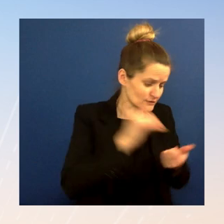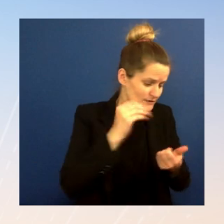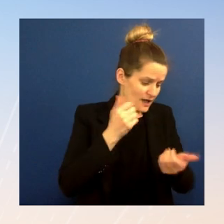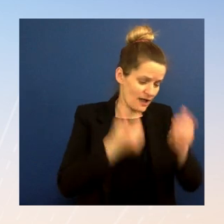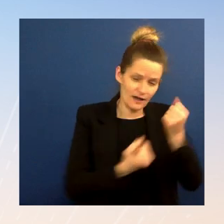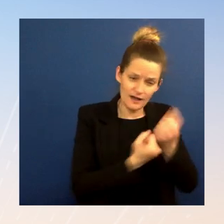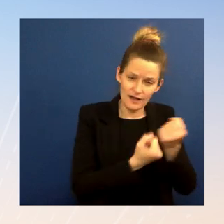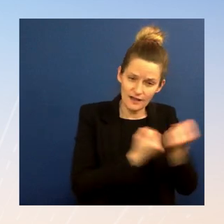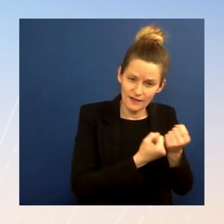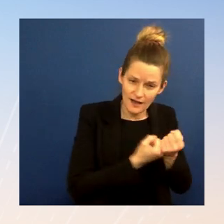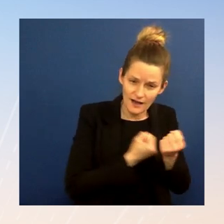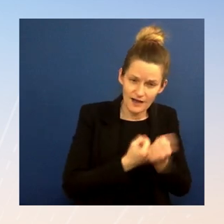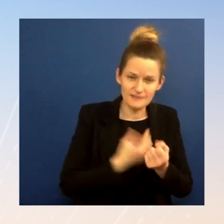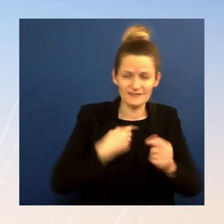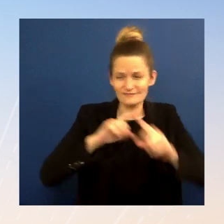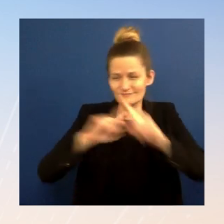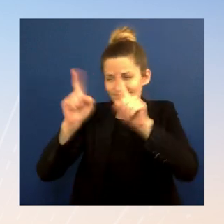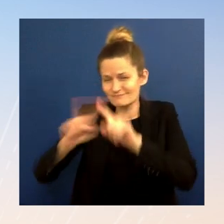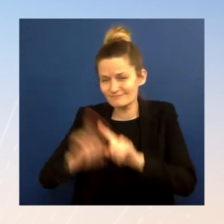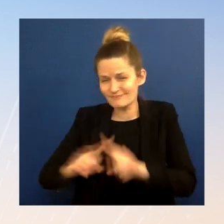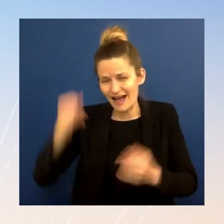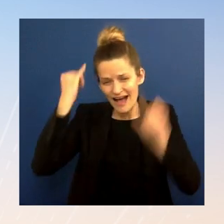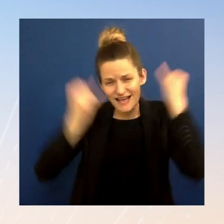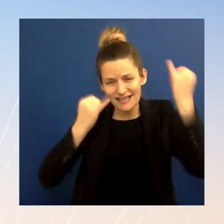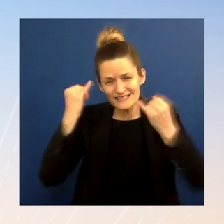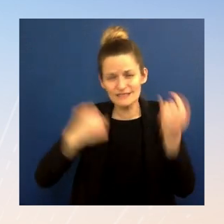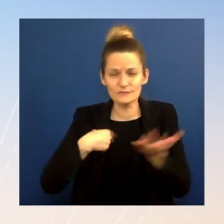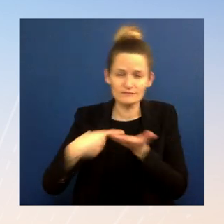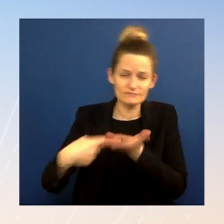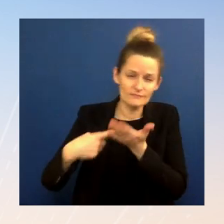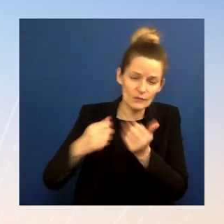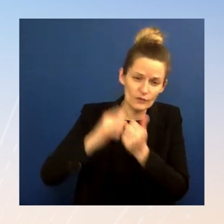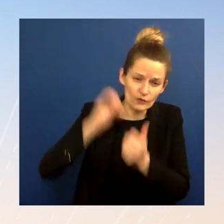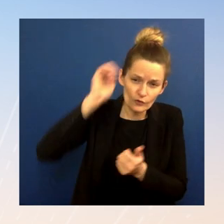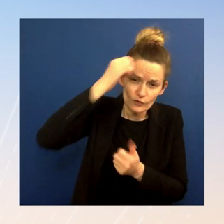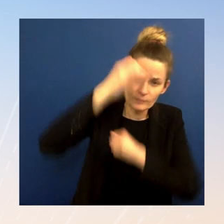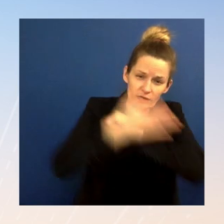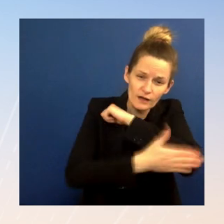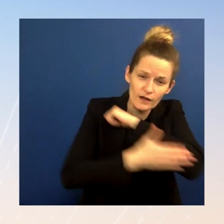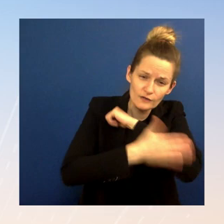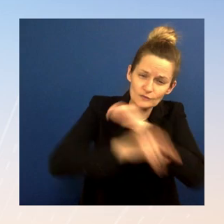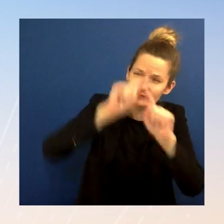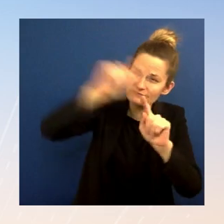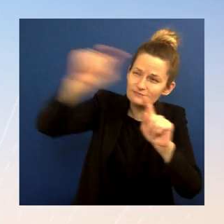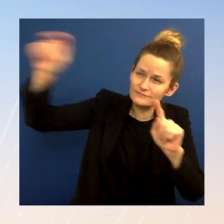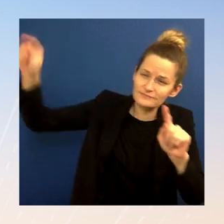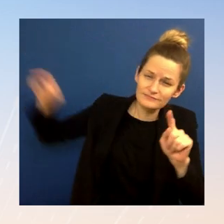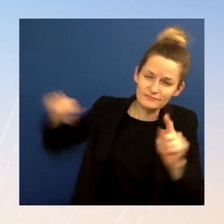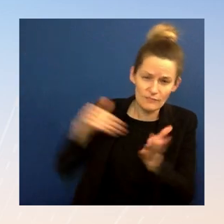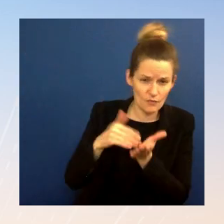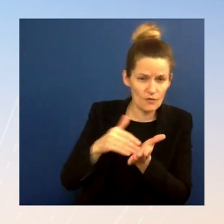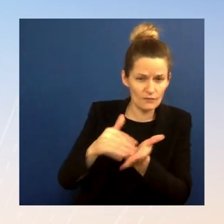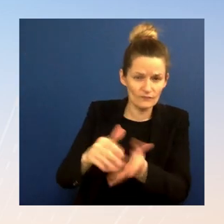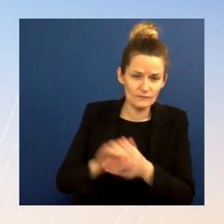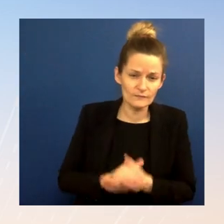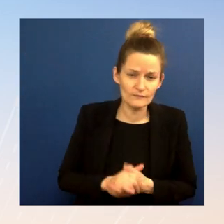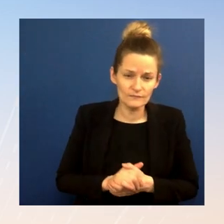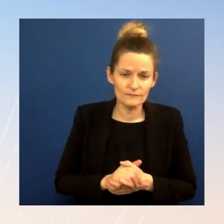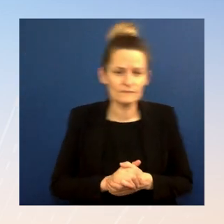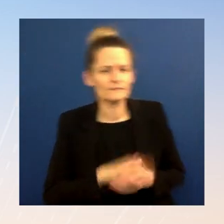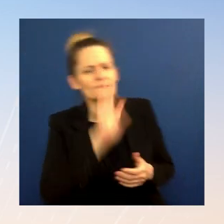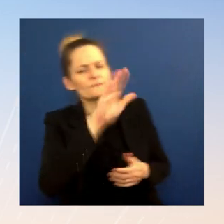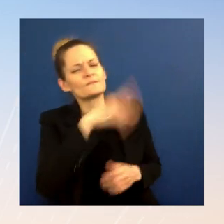and others and see if there's more to report out from there. I also want to try one more time on the president and